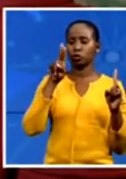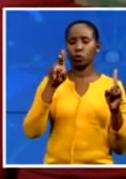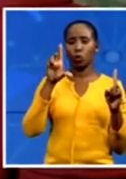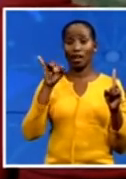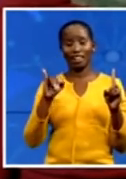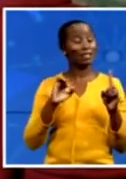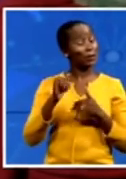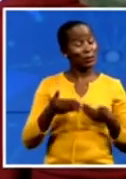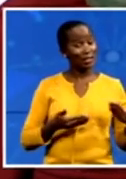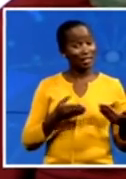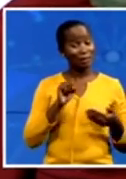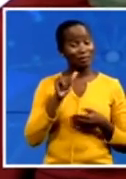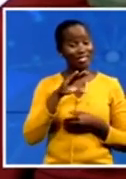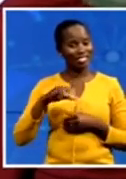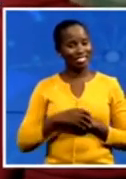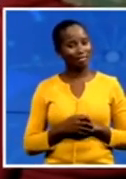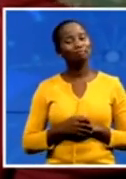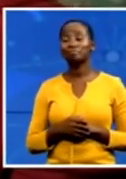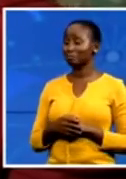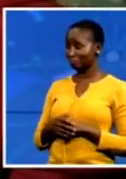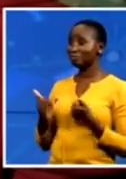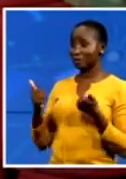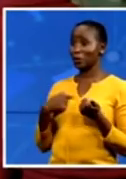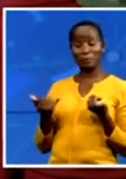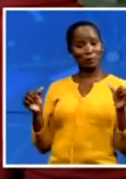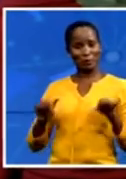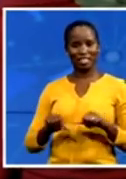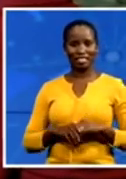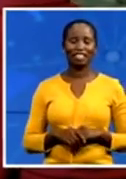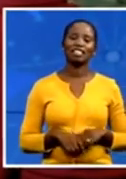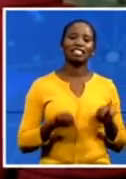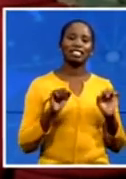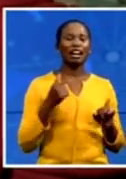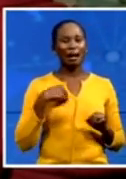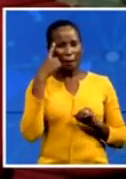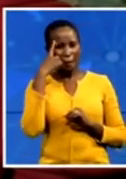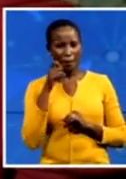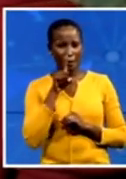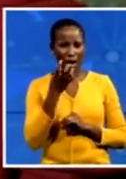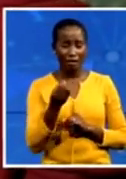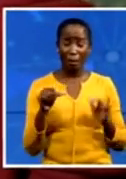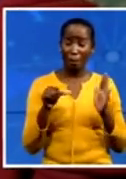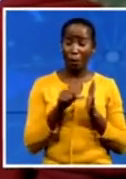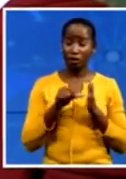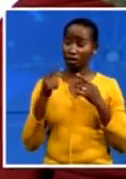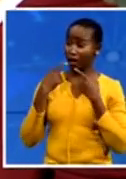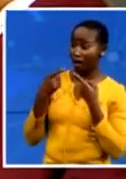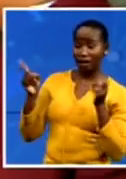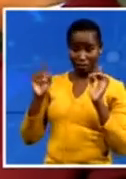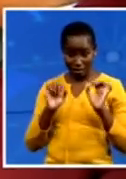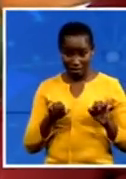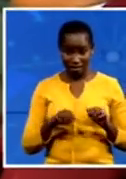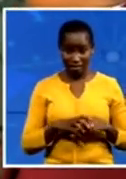back. Thank you so much for this interview, and I believe you have a very important announcement to make, Mbali. Well, I have just made the